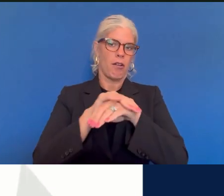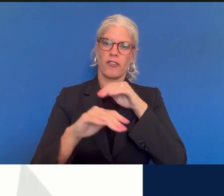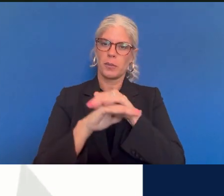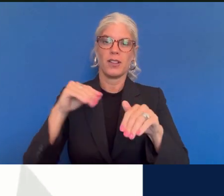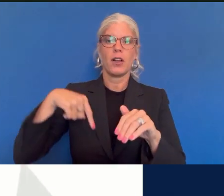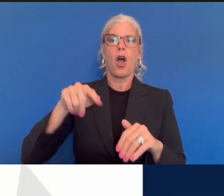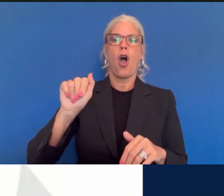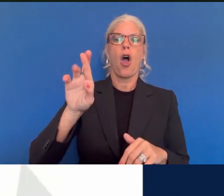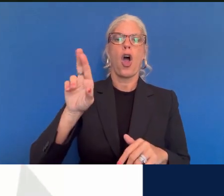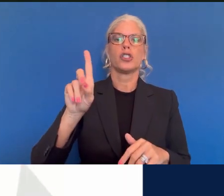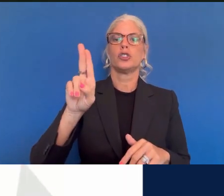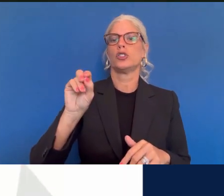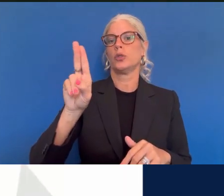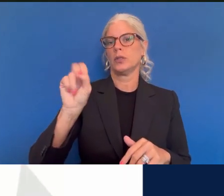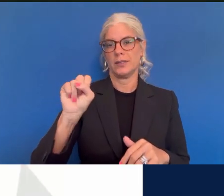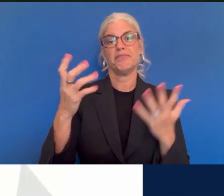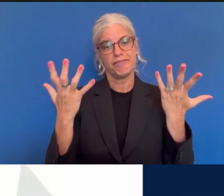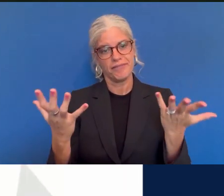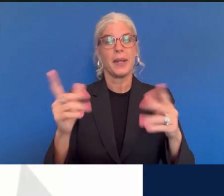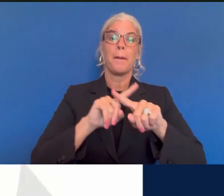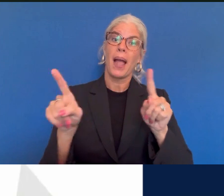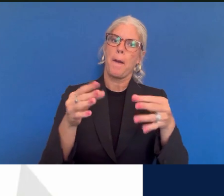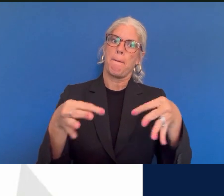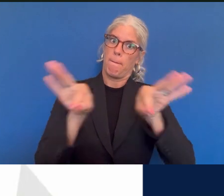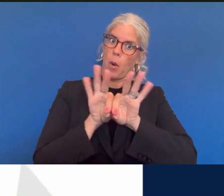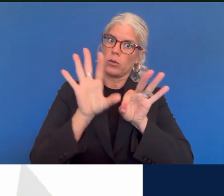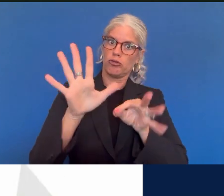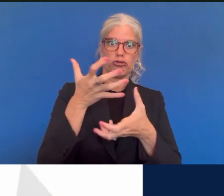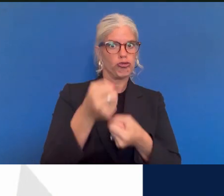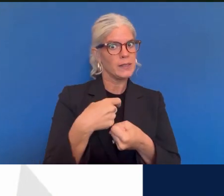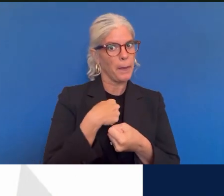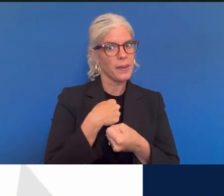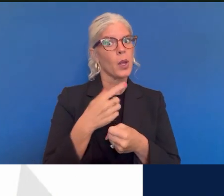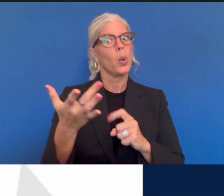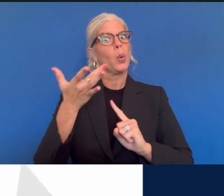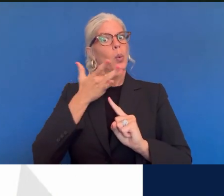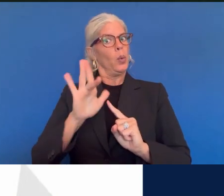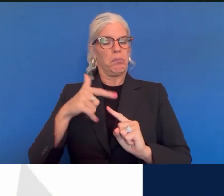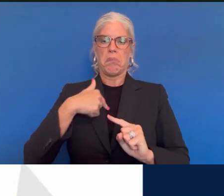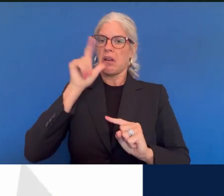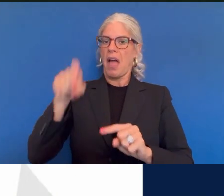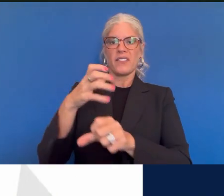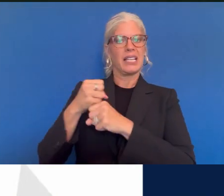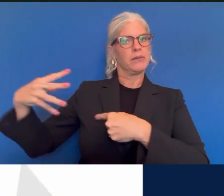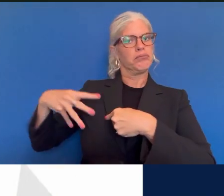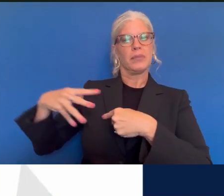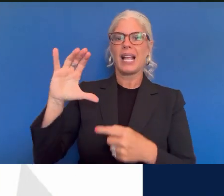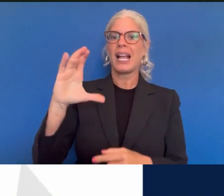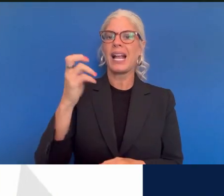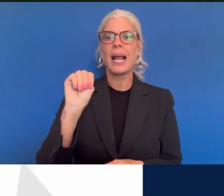And, I didn't like getting mammograms. They're not comfortable. They